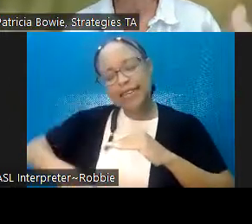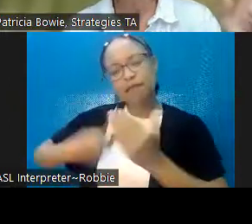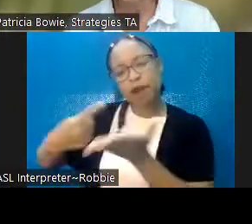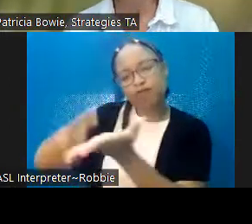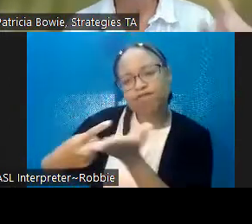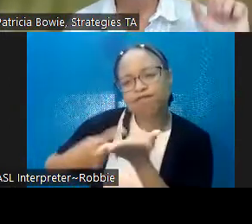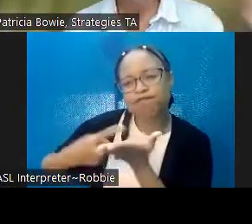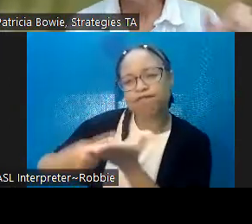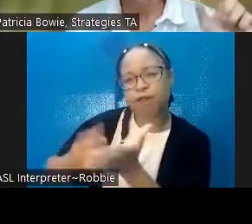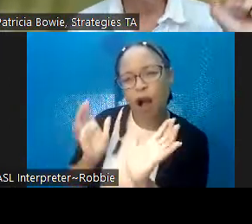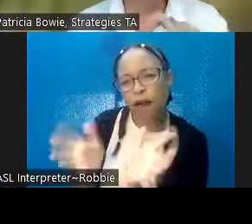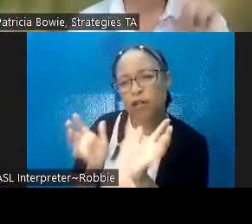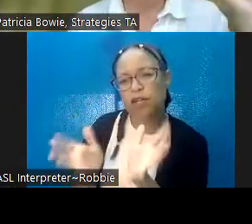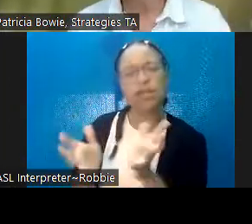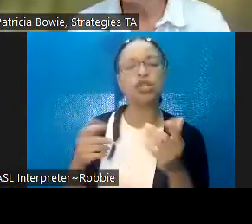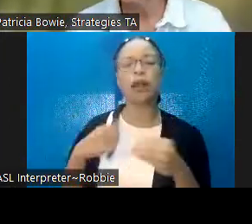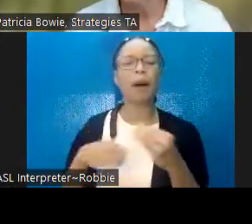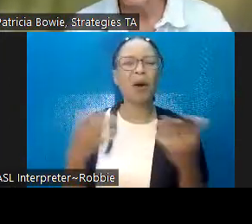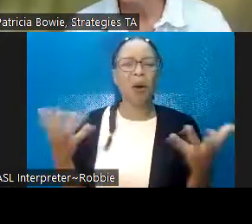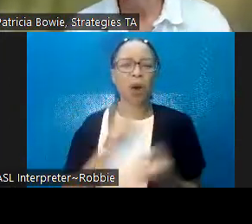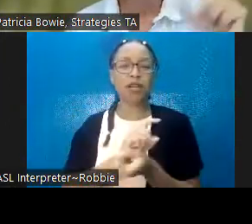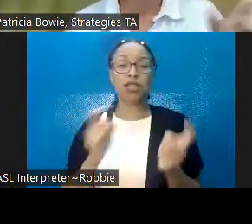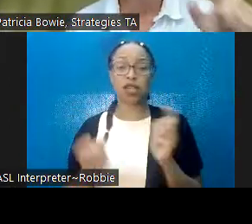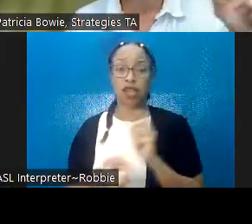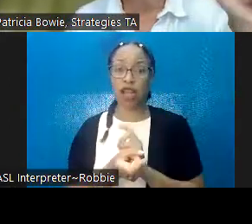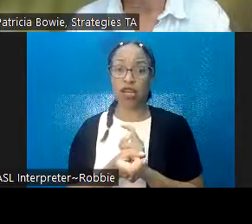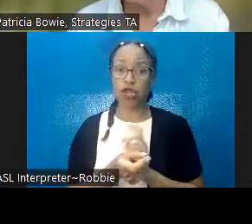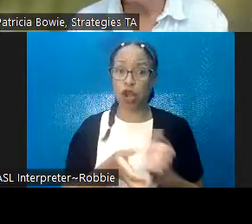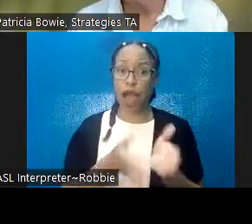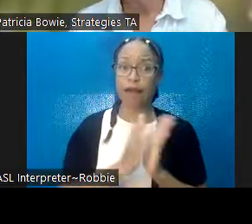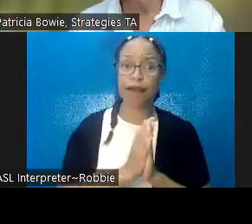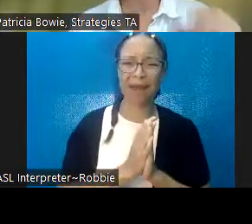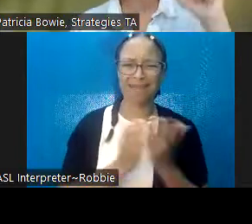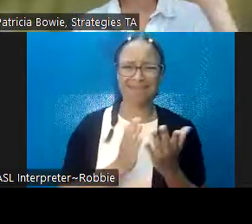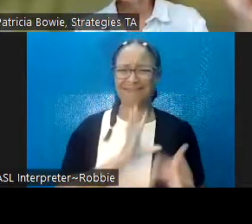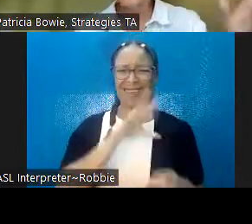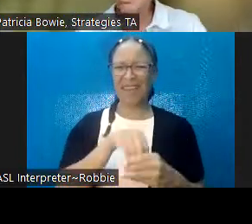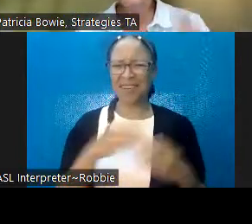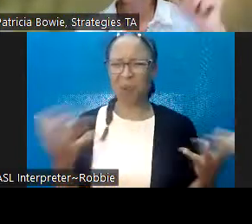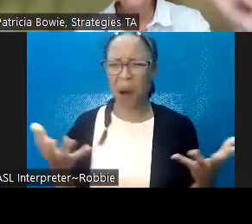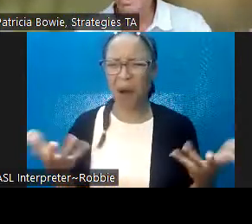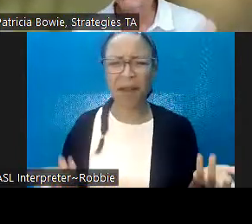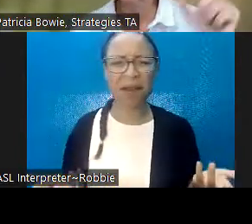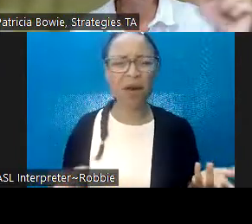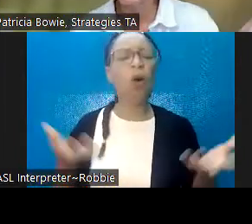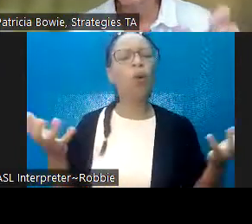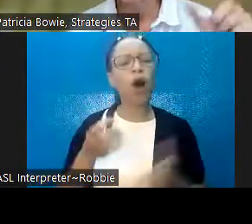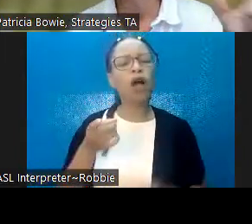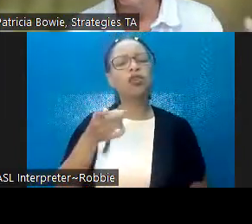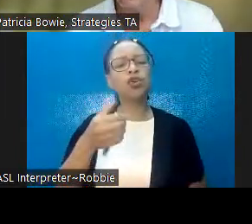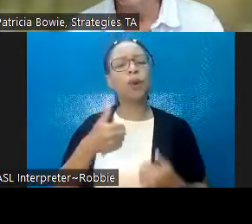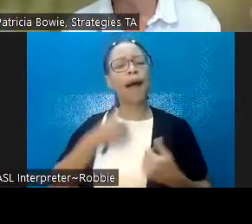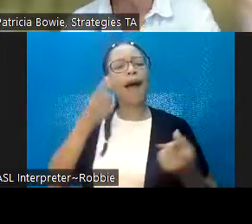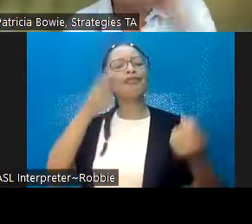right? About what is the change that you're asking? Buy into what? What is do you have an agreed